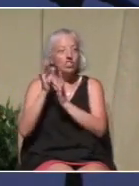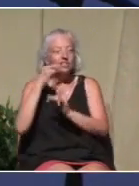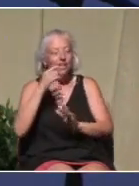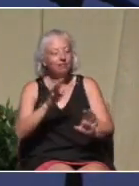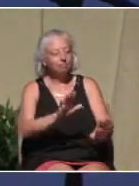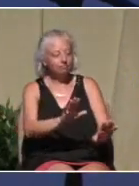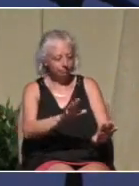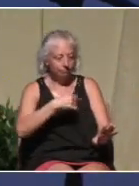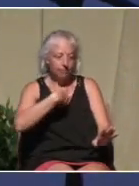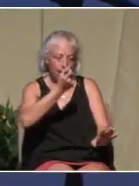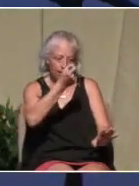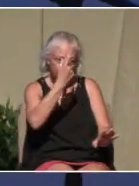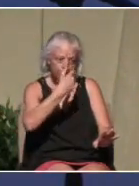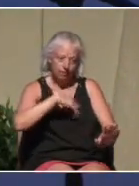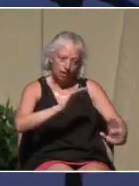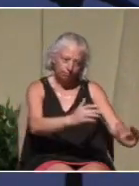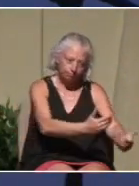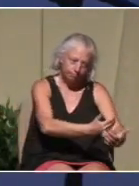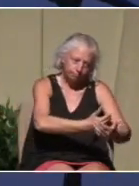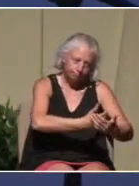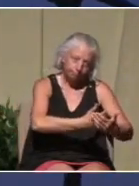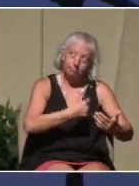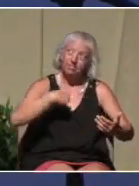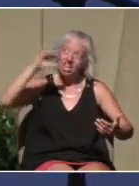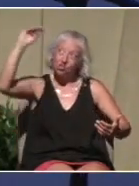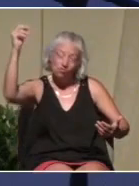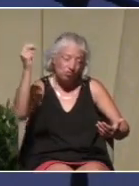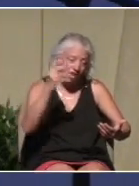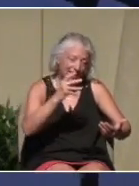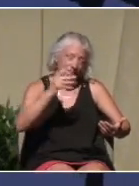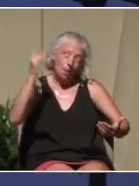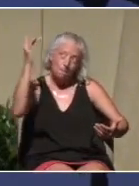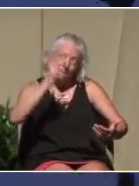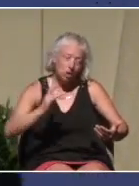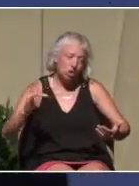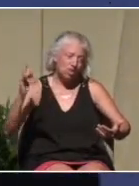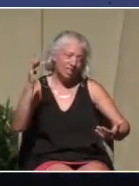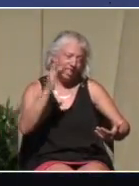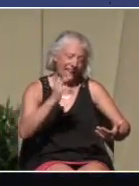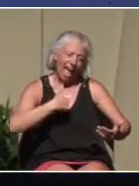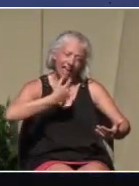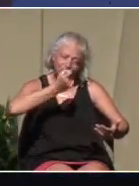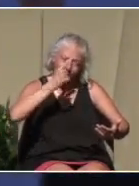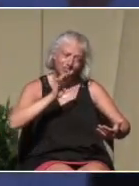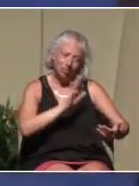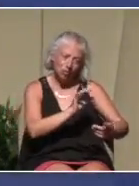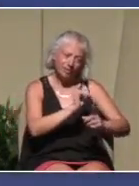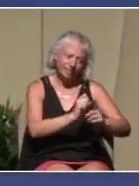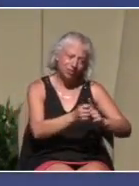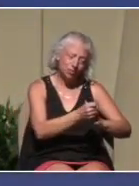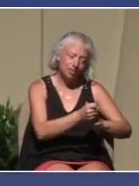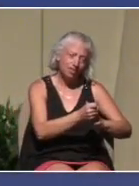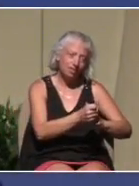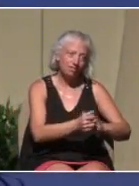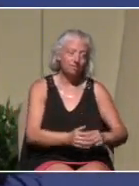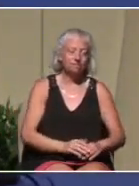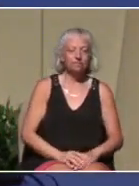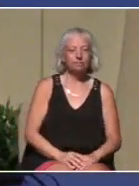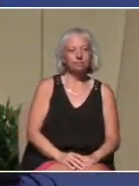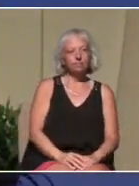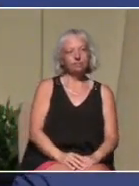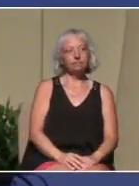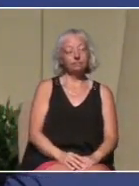And I've got grace for you. I've got mercy. I get your situation. You know, we,